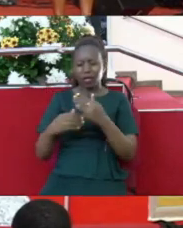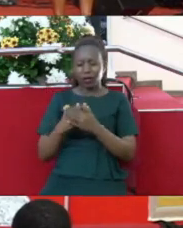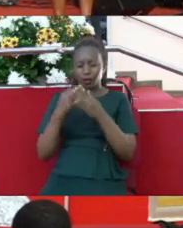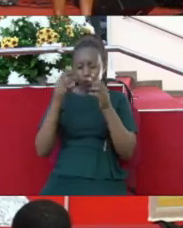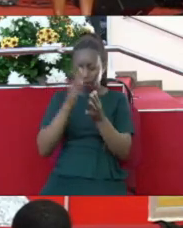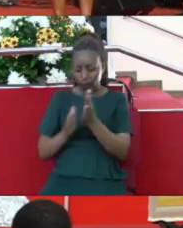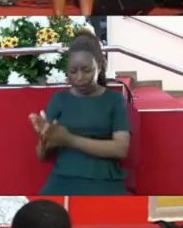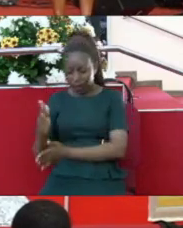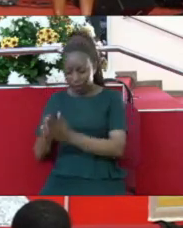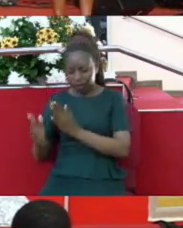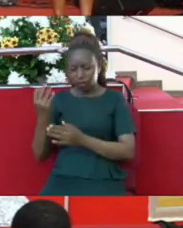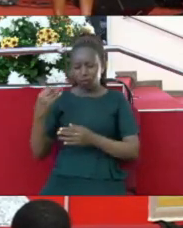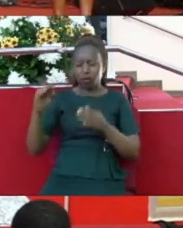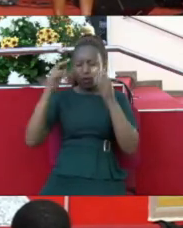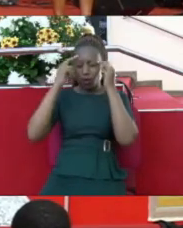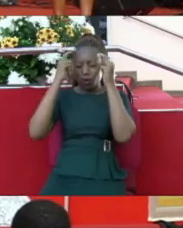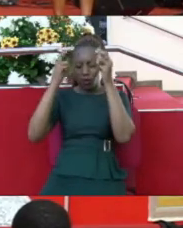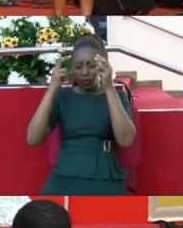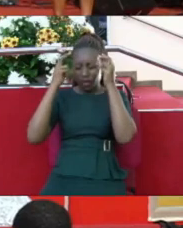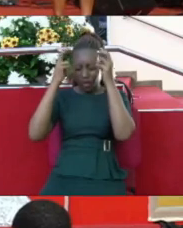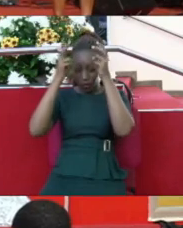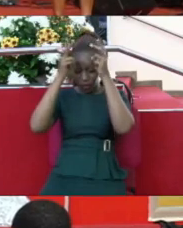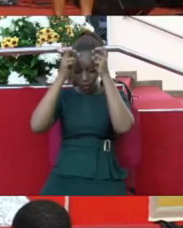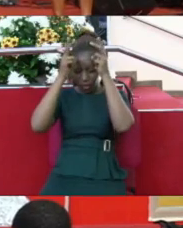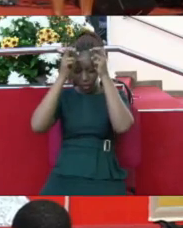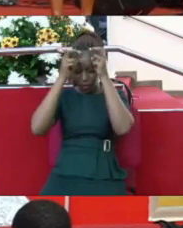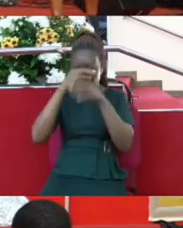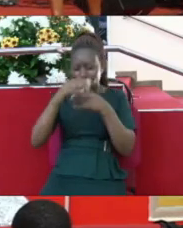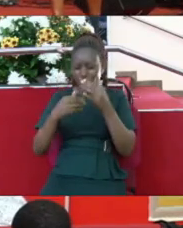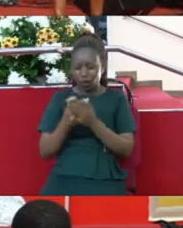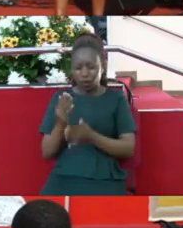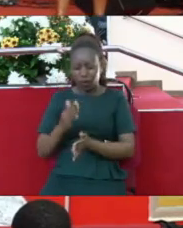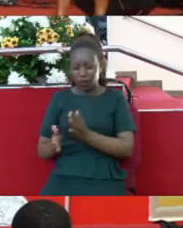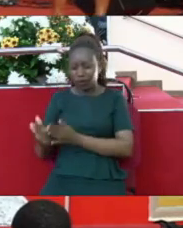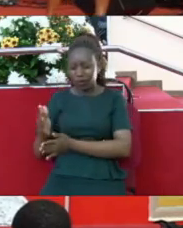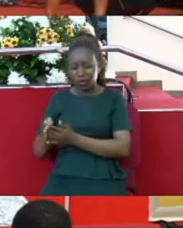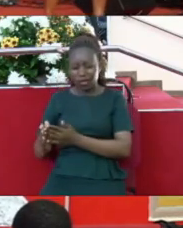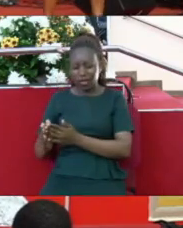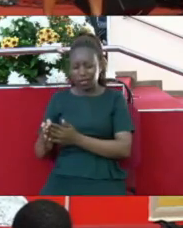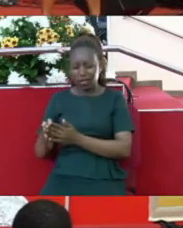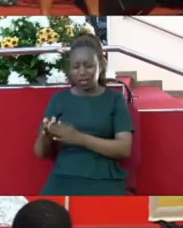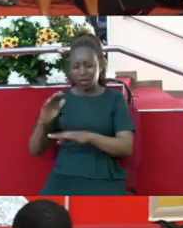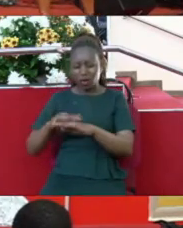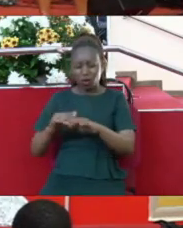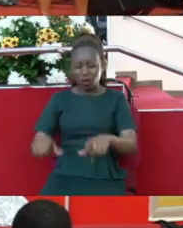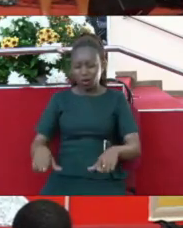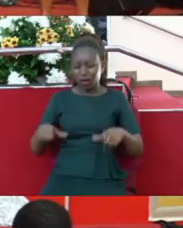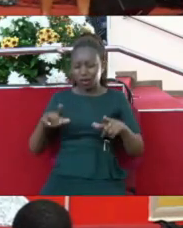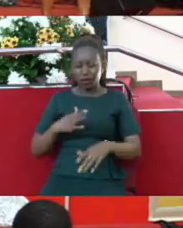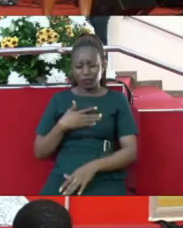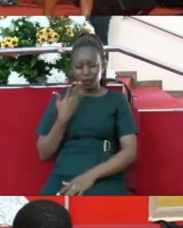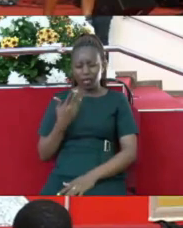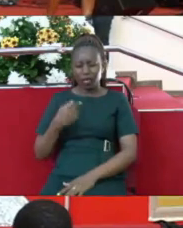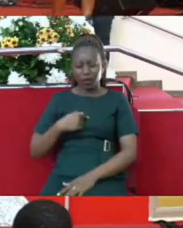mpango wote wa shetani. Every scheme of the evil one. Mipango yote ya shetani. Over my life. Pitia dhambi yangu. I renounce